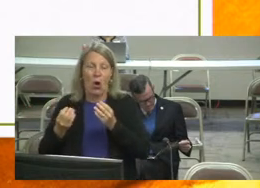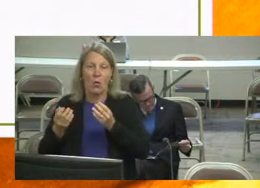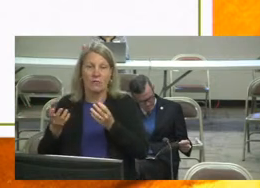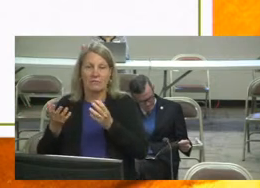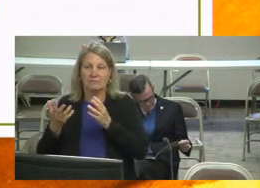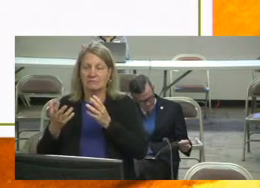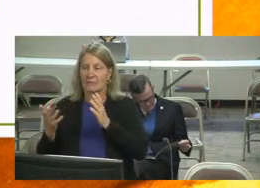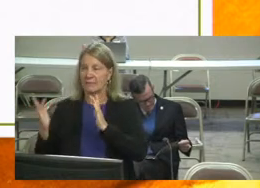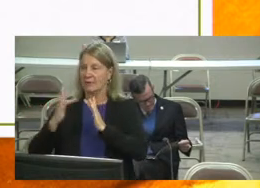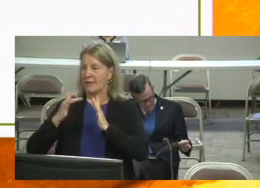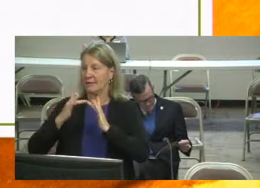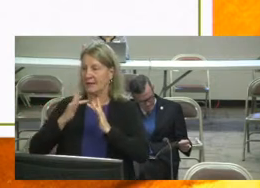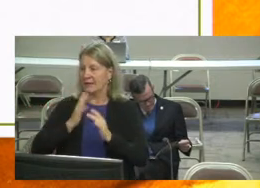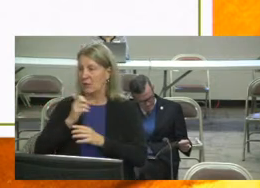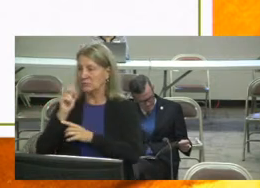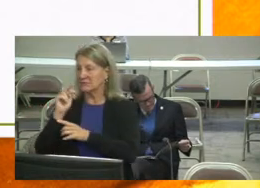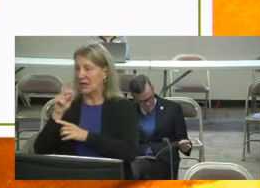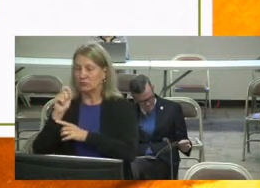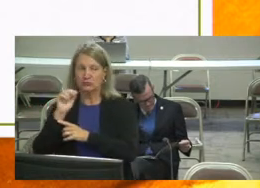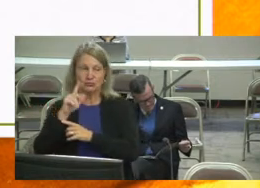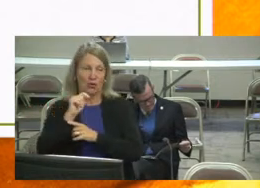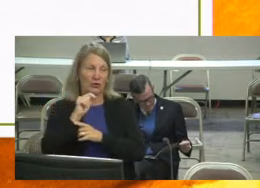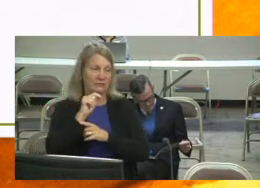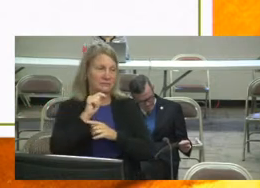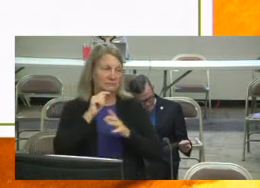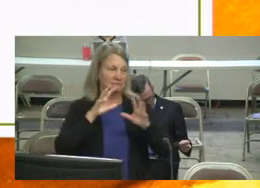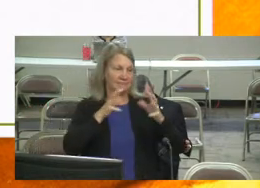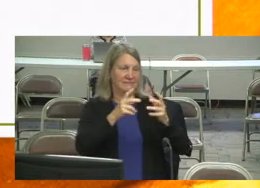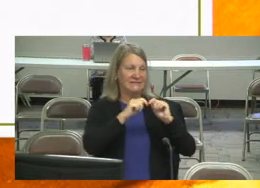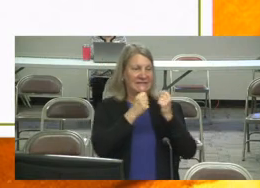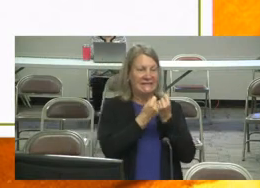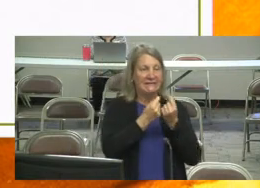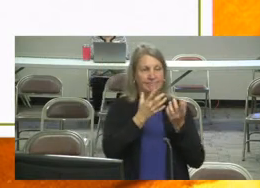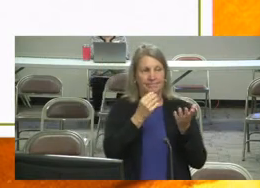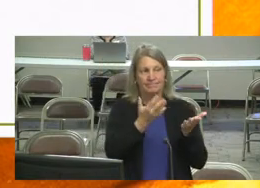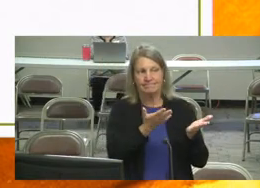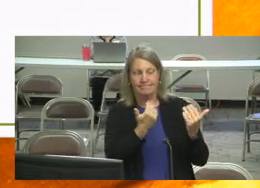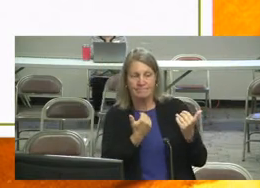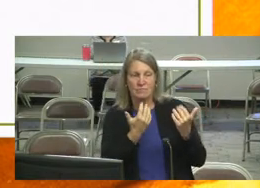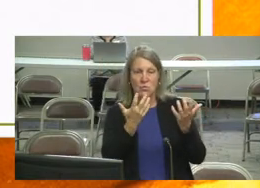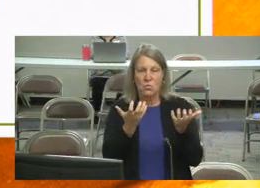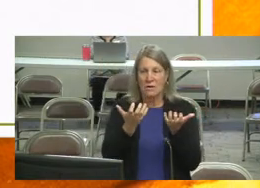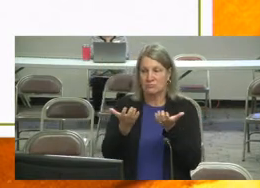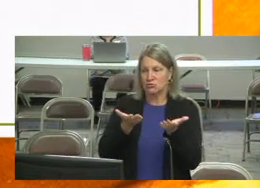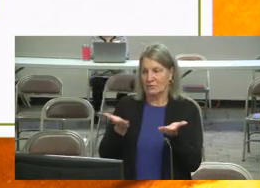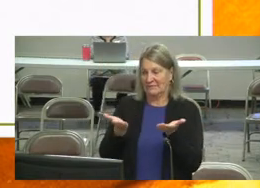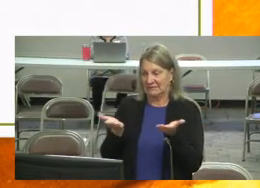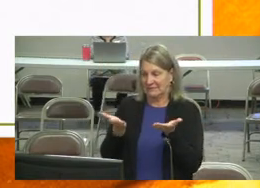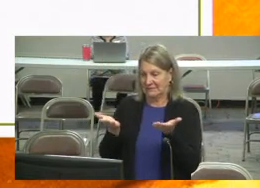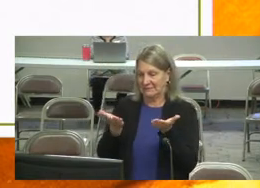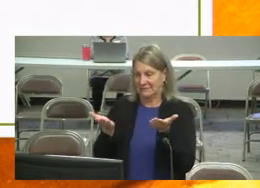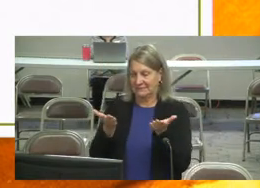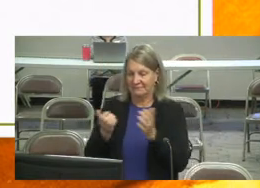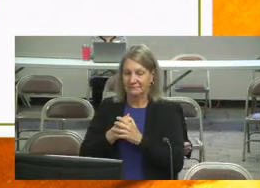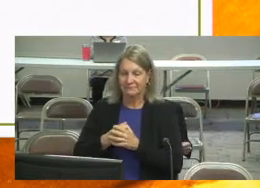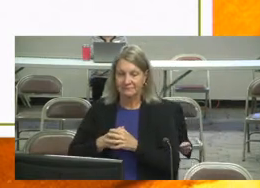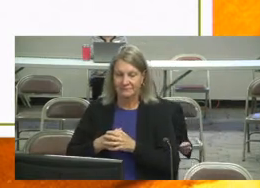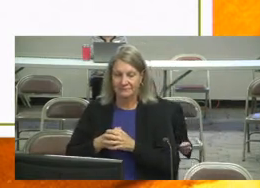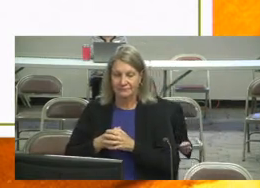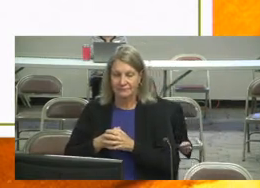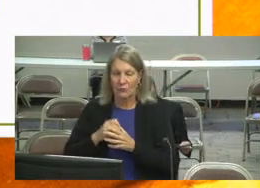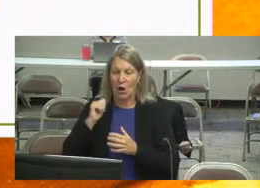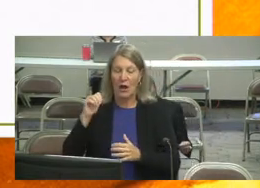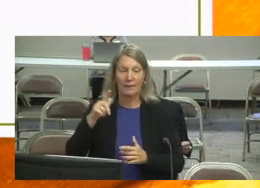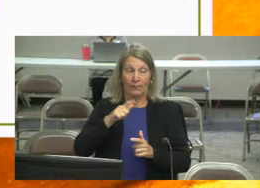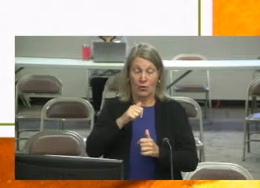parents need more resources and so they are contacting our soundstart team and calling out our soundstart